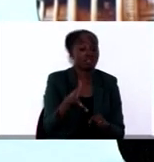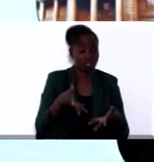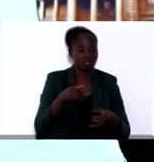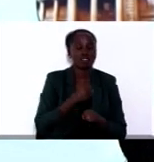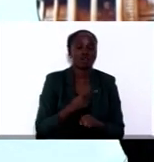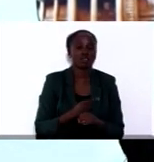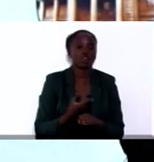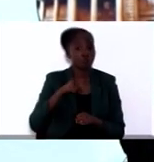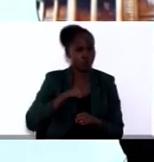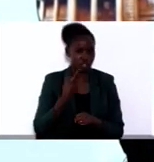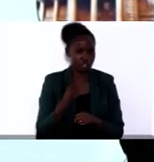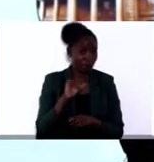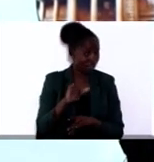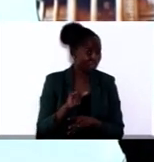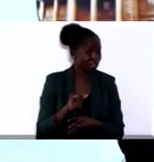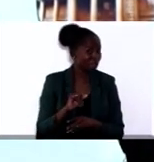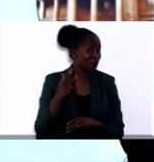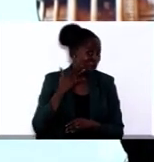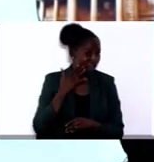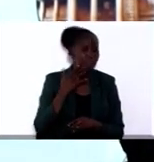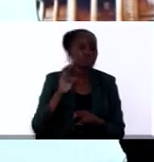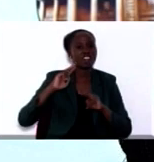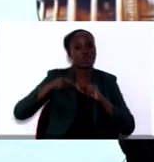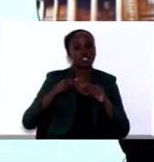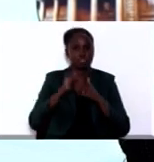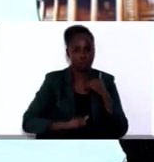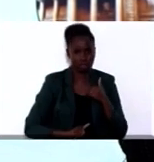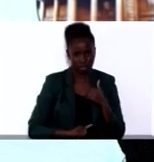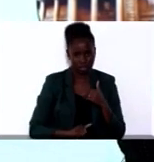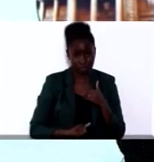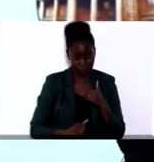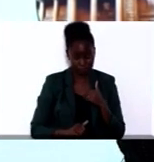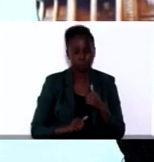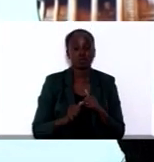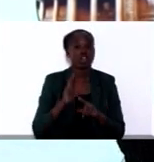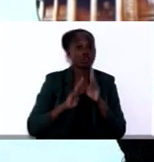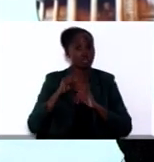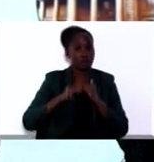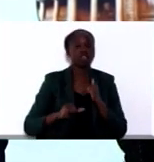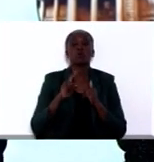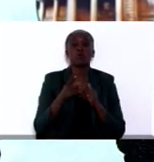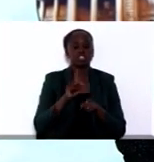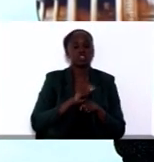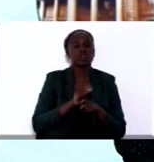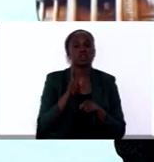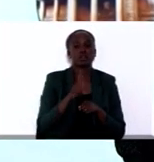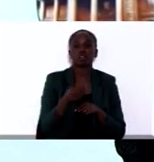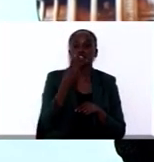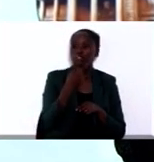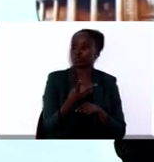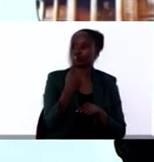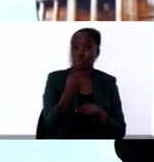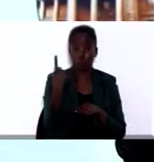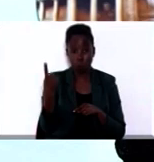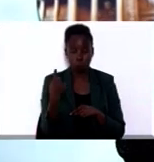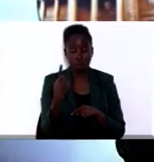We are doing that during the Heritage Month. We are also training 221 emerging